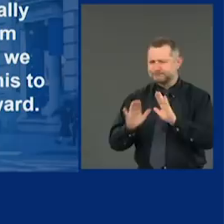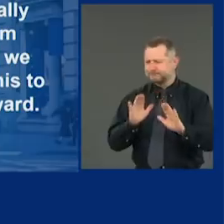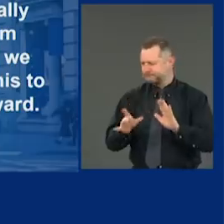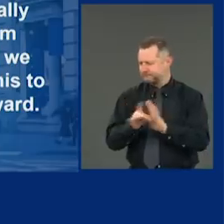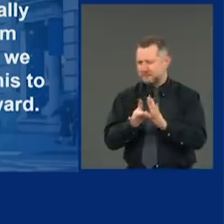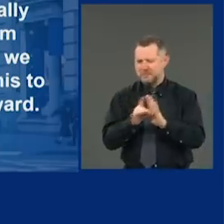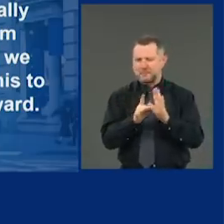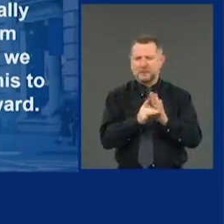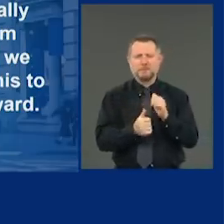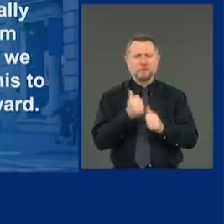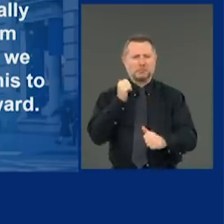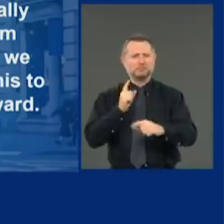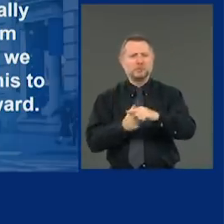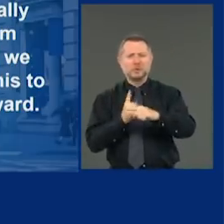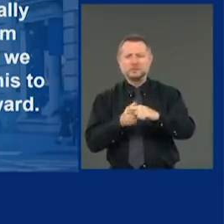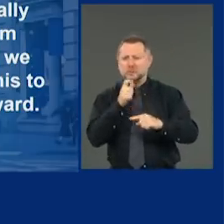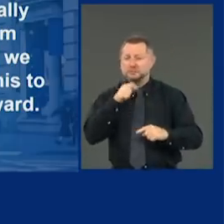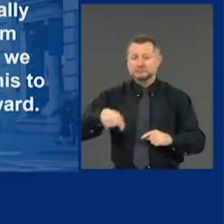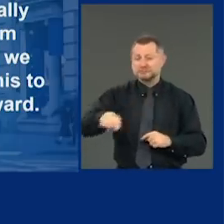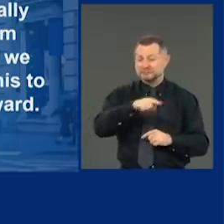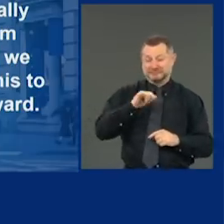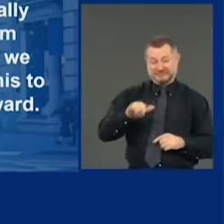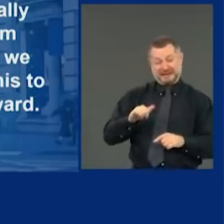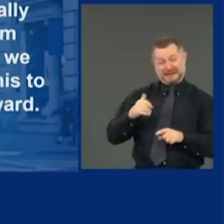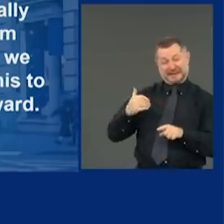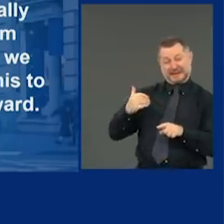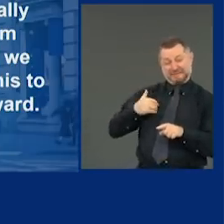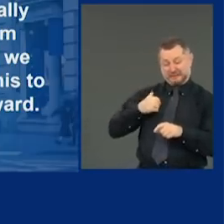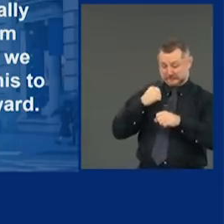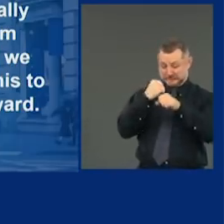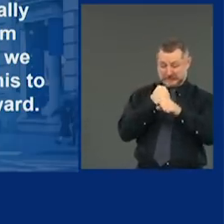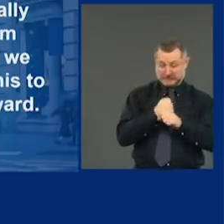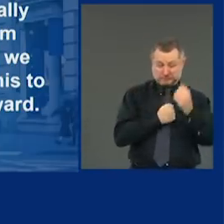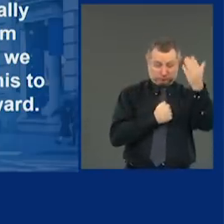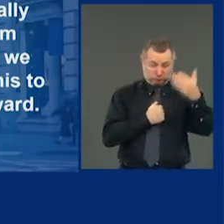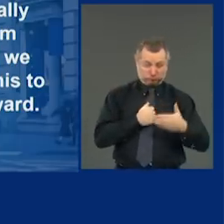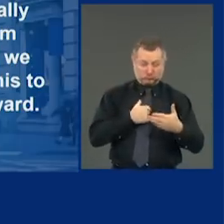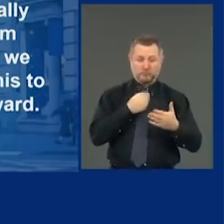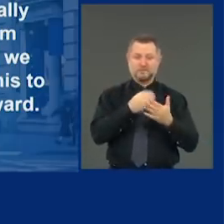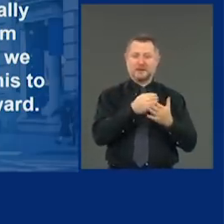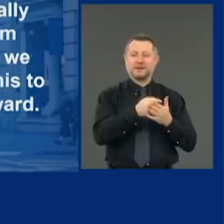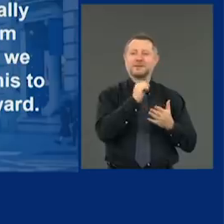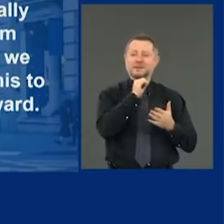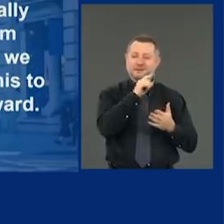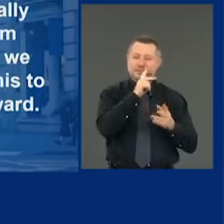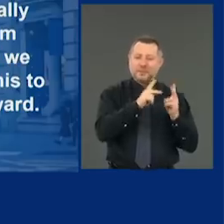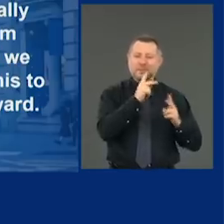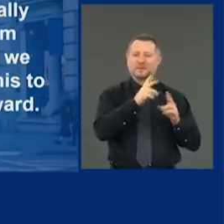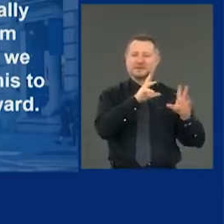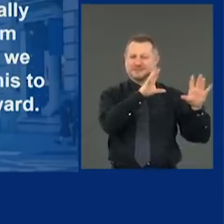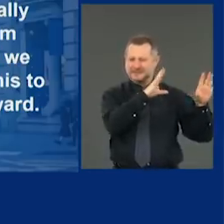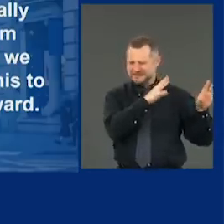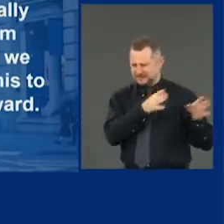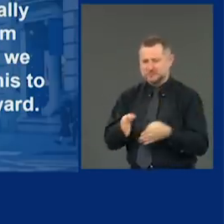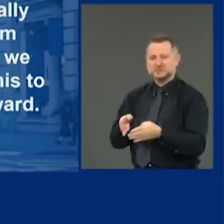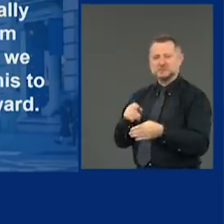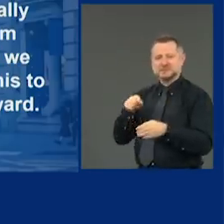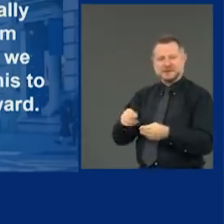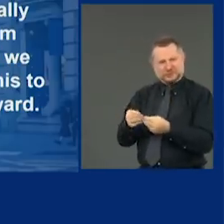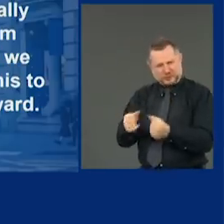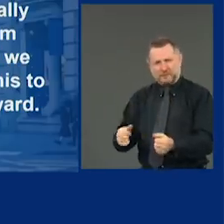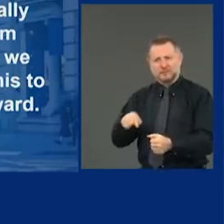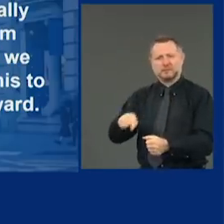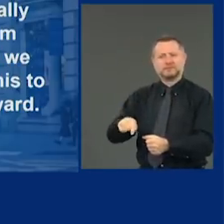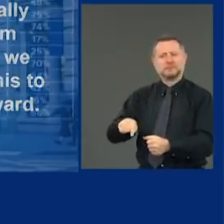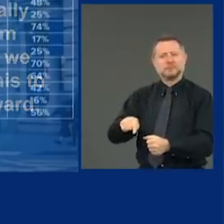you can target your resources right to those areas. Those zip codes tend to be